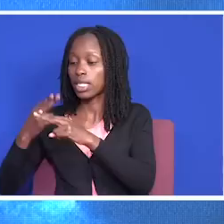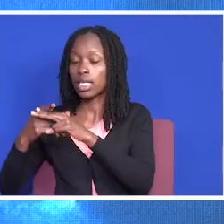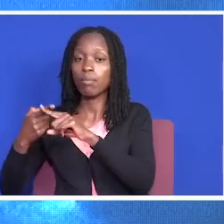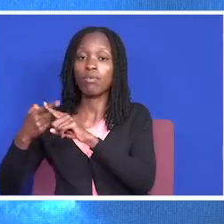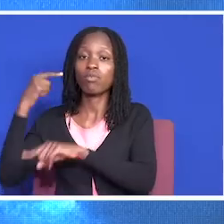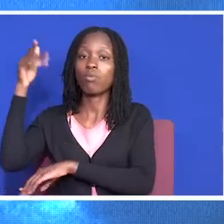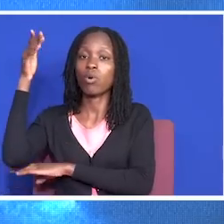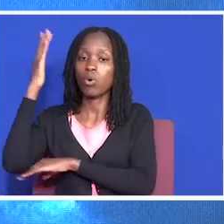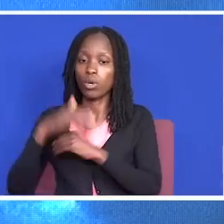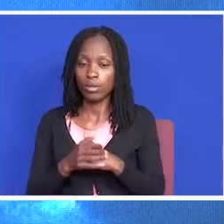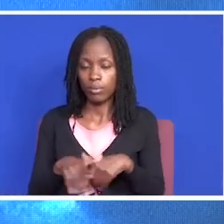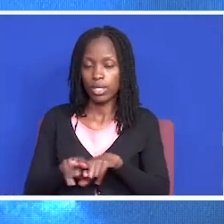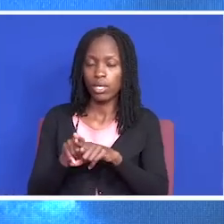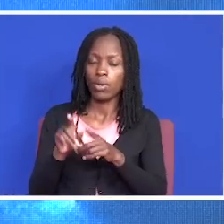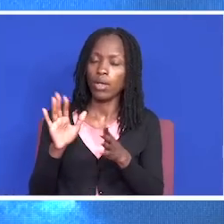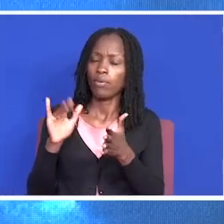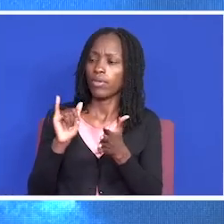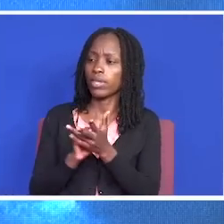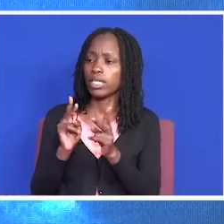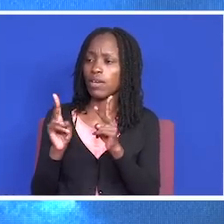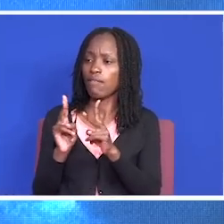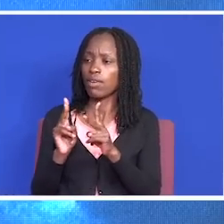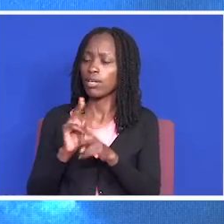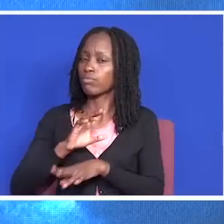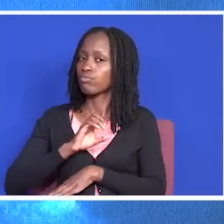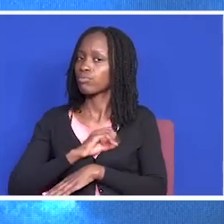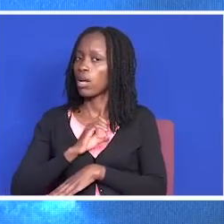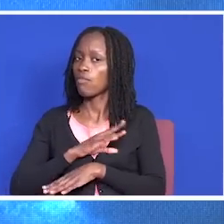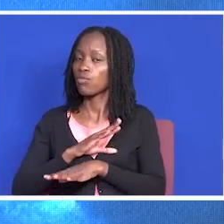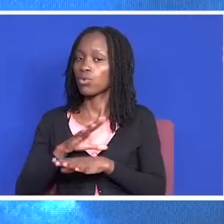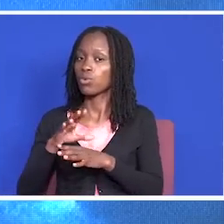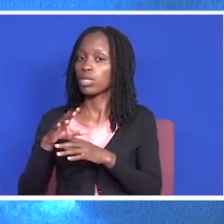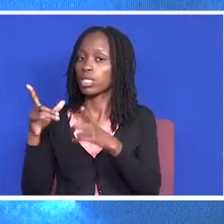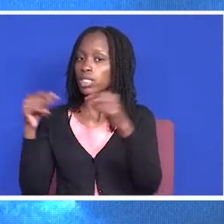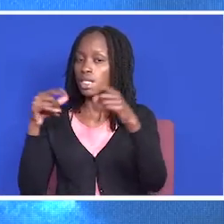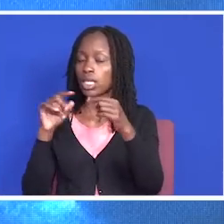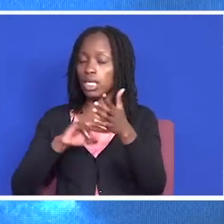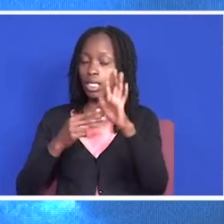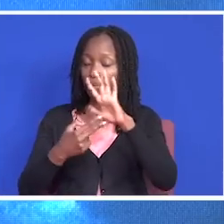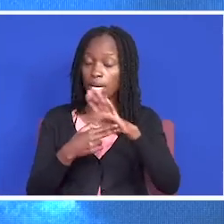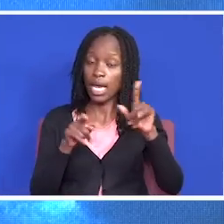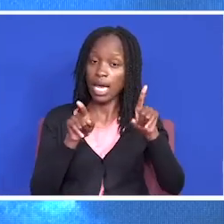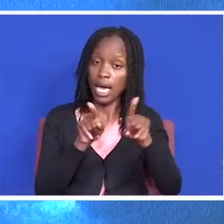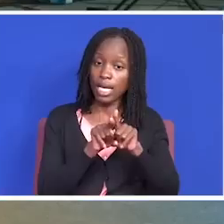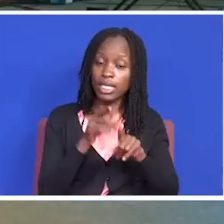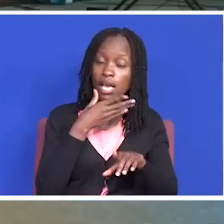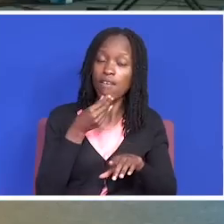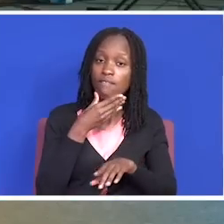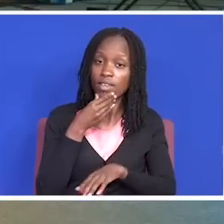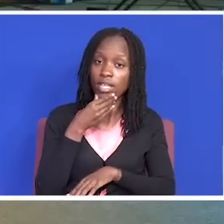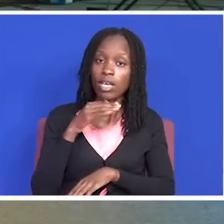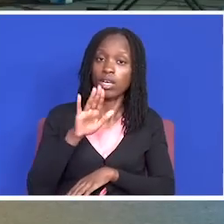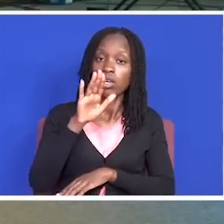God. And that's a very frightening statement, fathers. It means, as a father, you